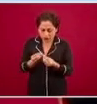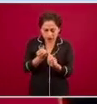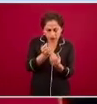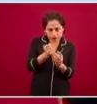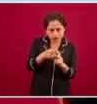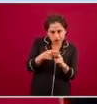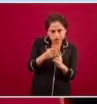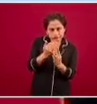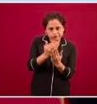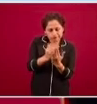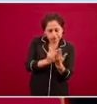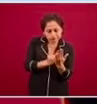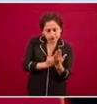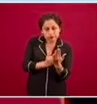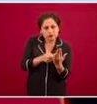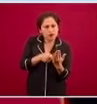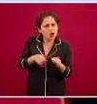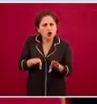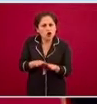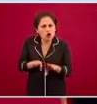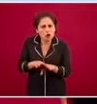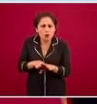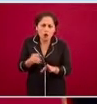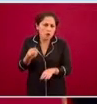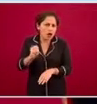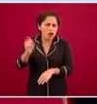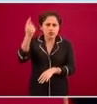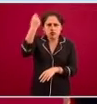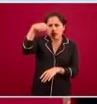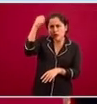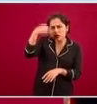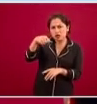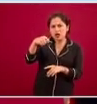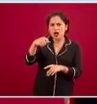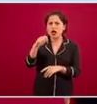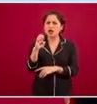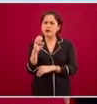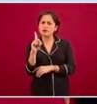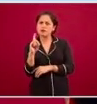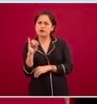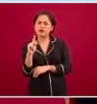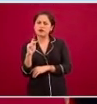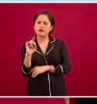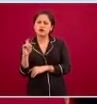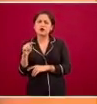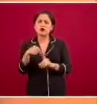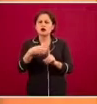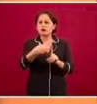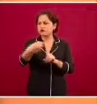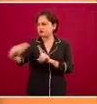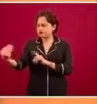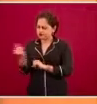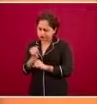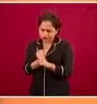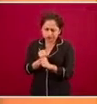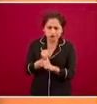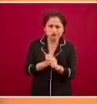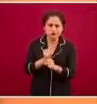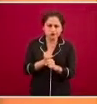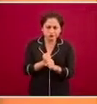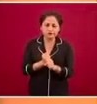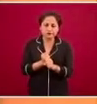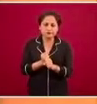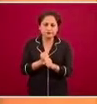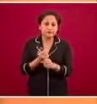this data? Because we trust on the analytical models that we have available, because there is a